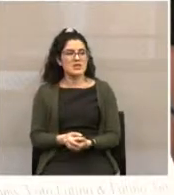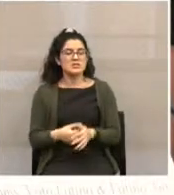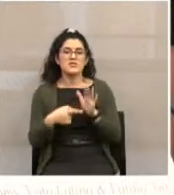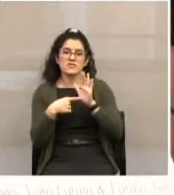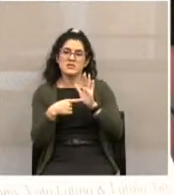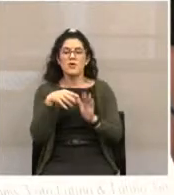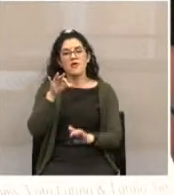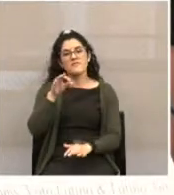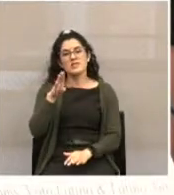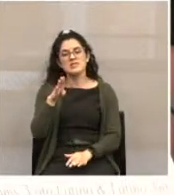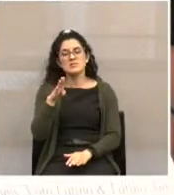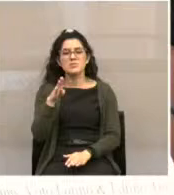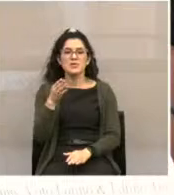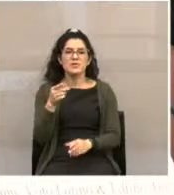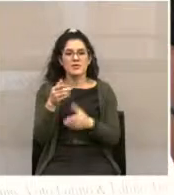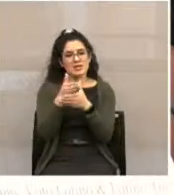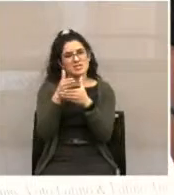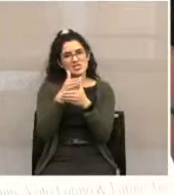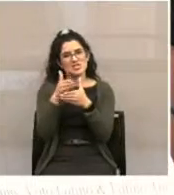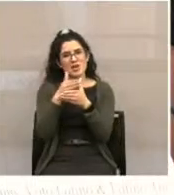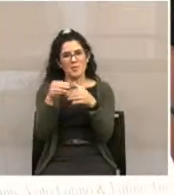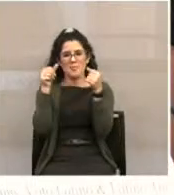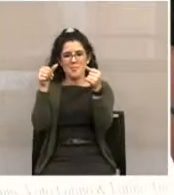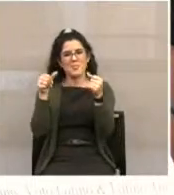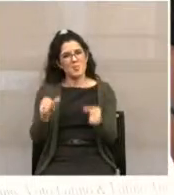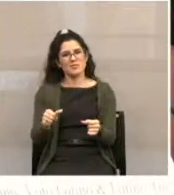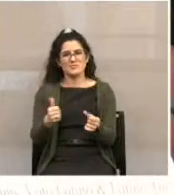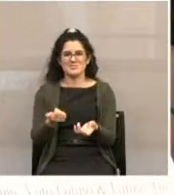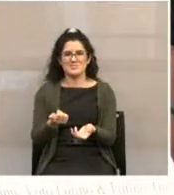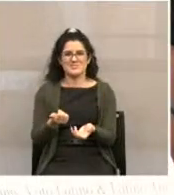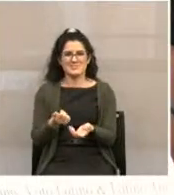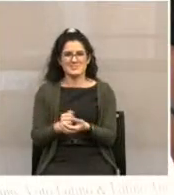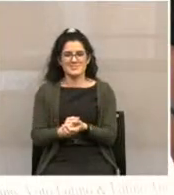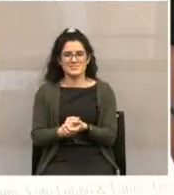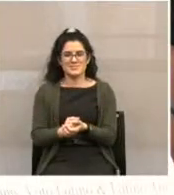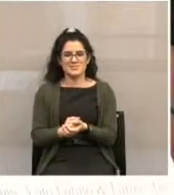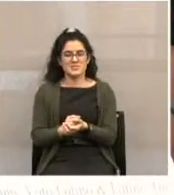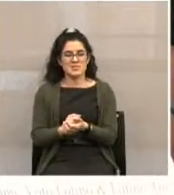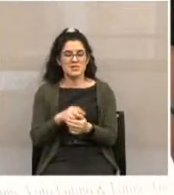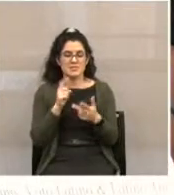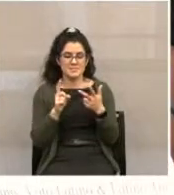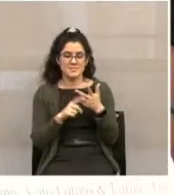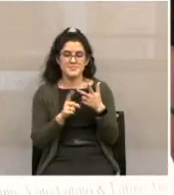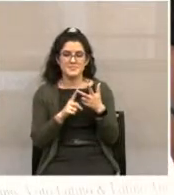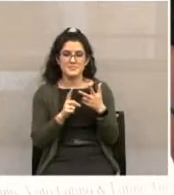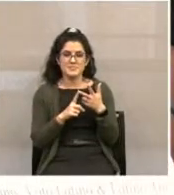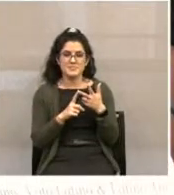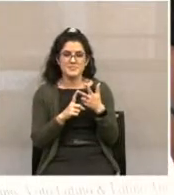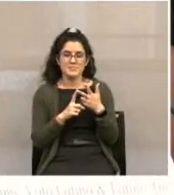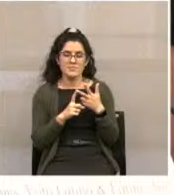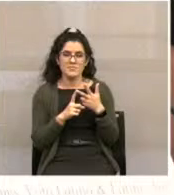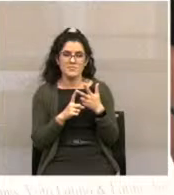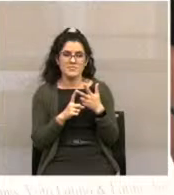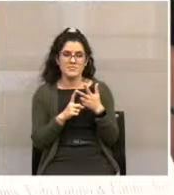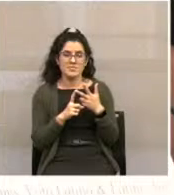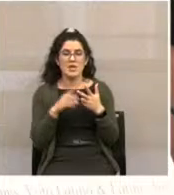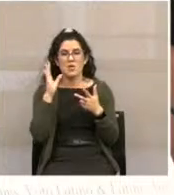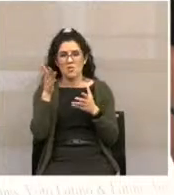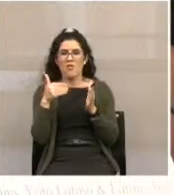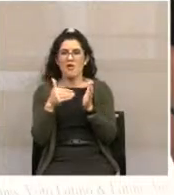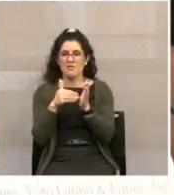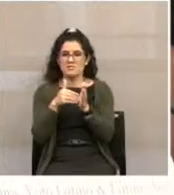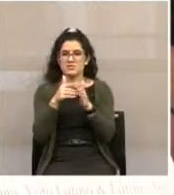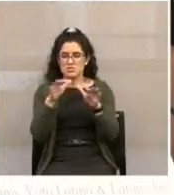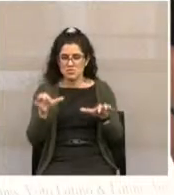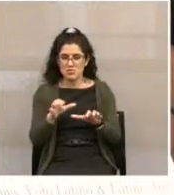Facebook pages, share that on closed groups. And three, they are more likely to not only